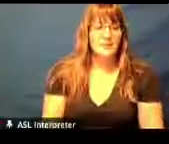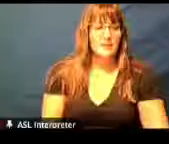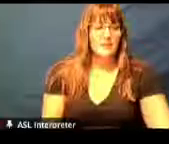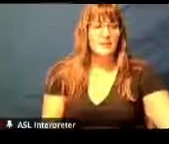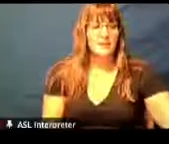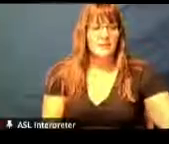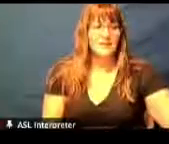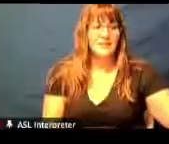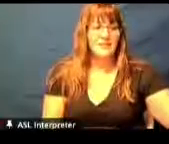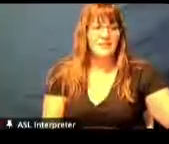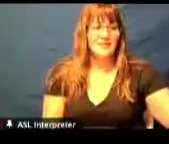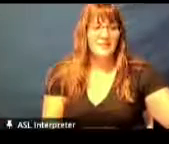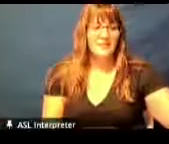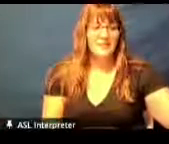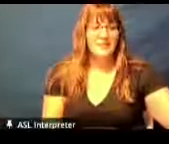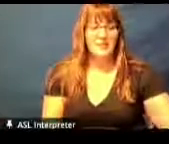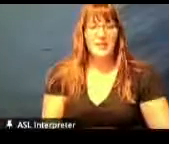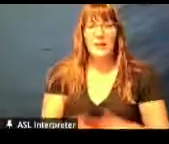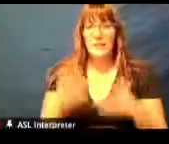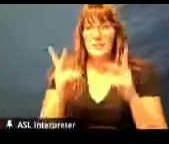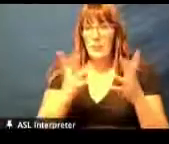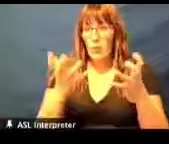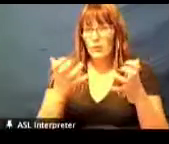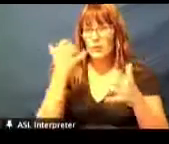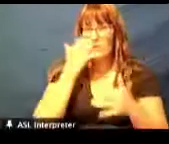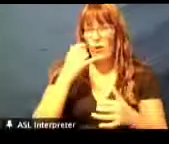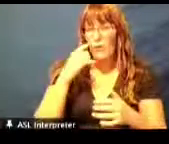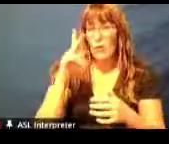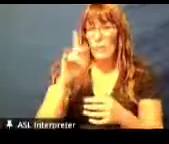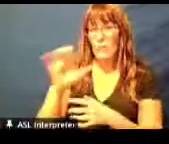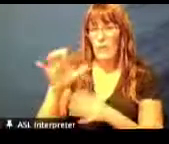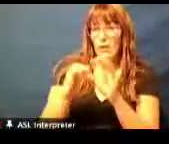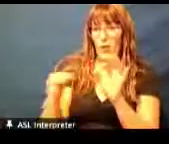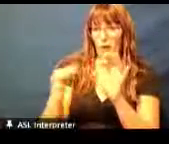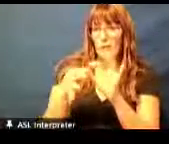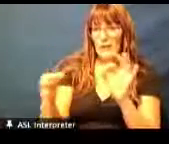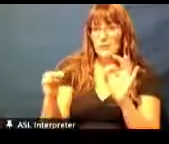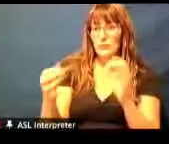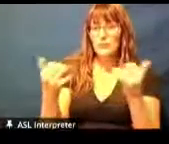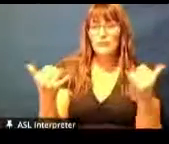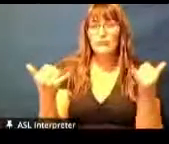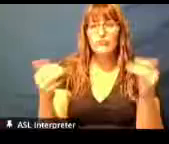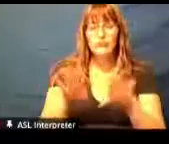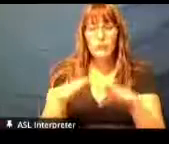call in for public comment. Let's go to